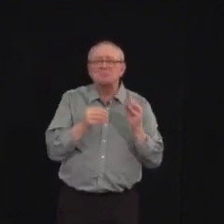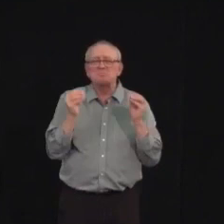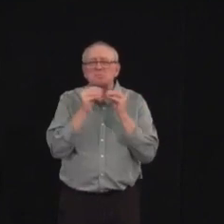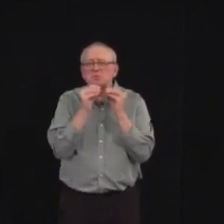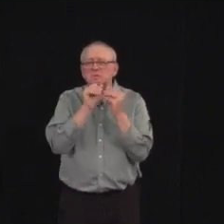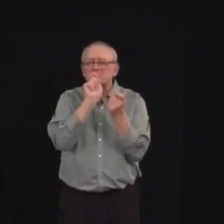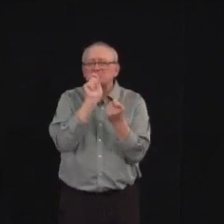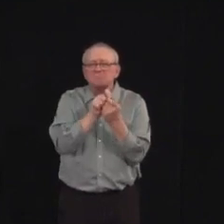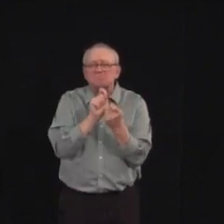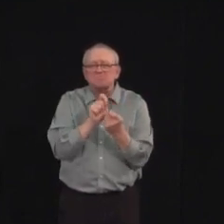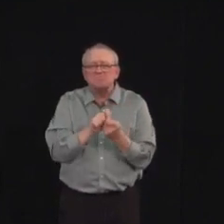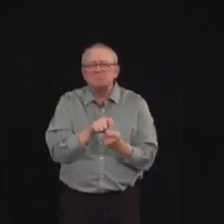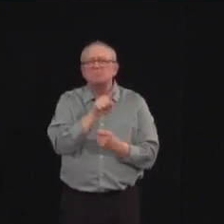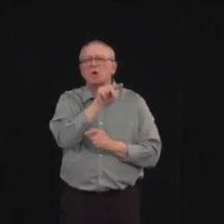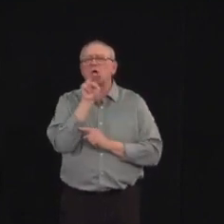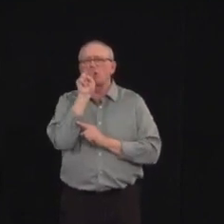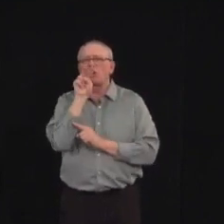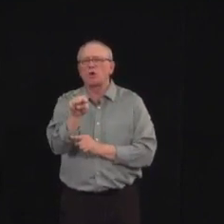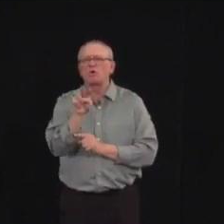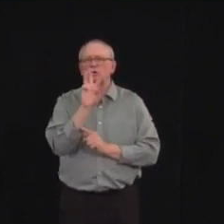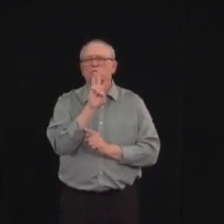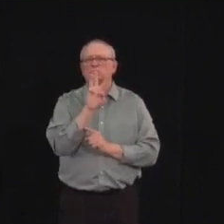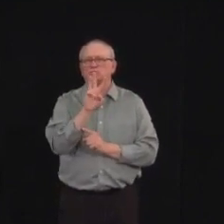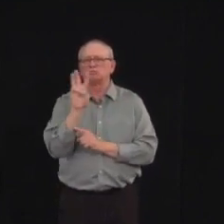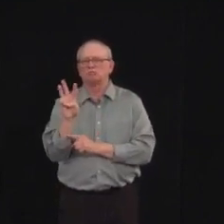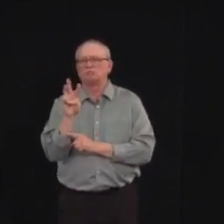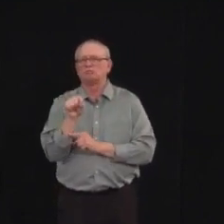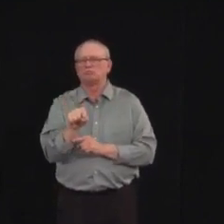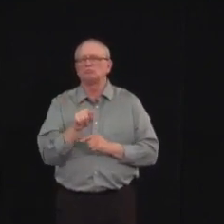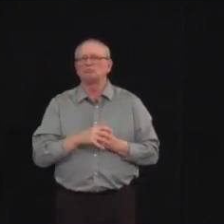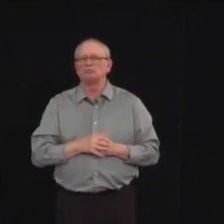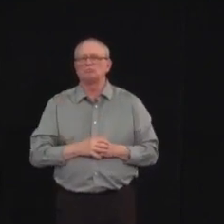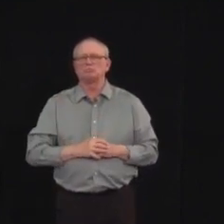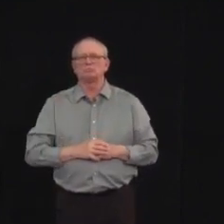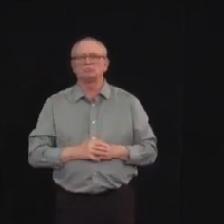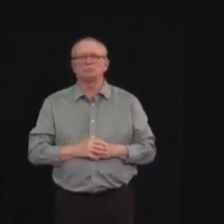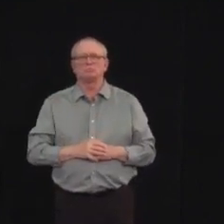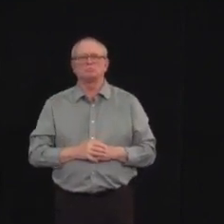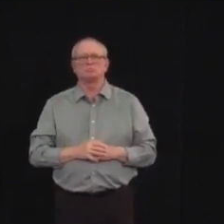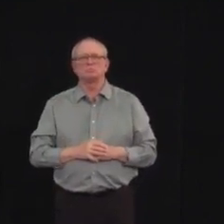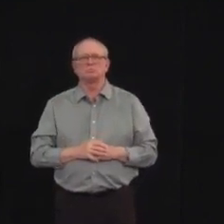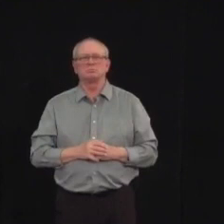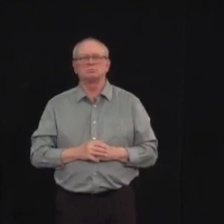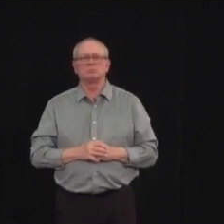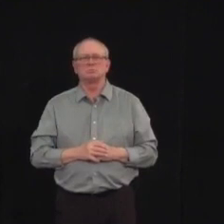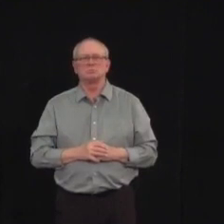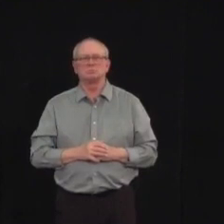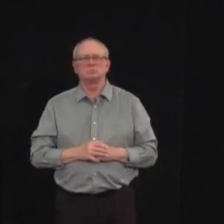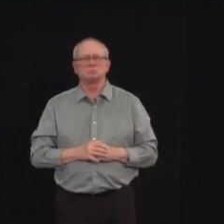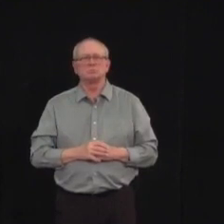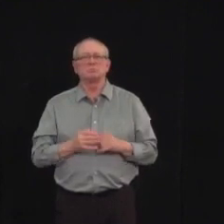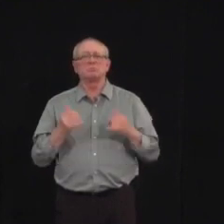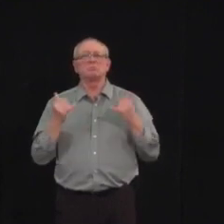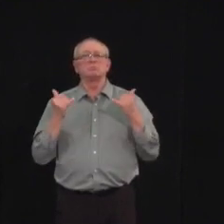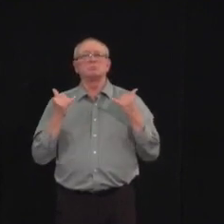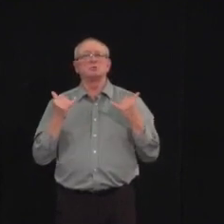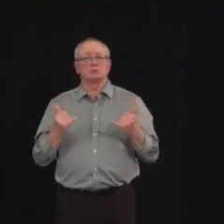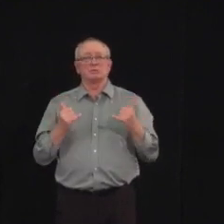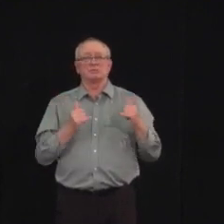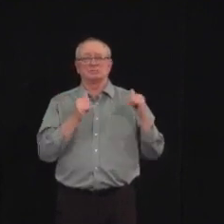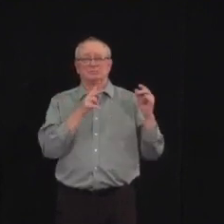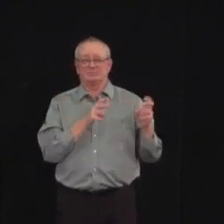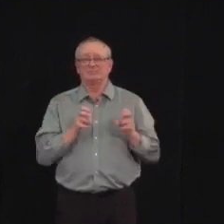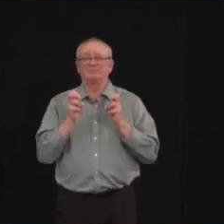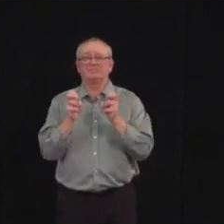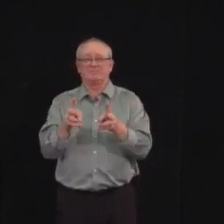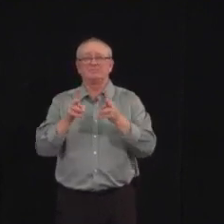has been in the past. I'm pleased now to say that our updated COVID-19 data and modeling shows that our efforts